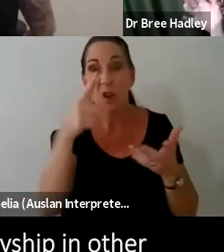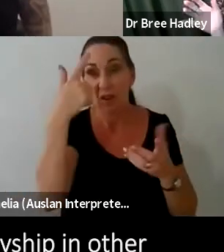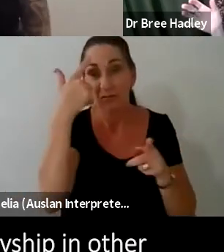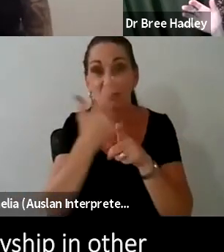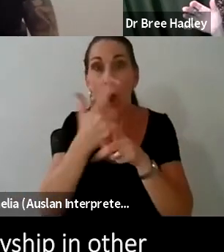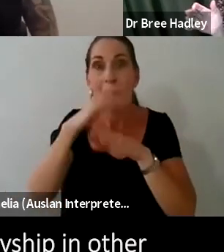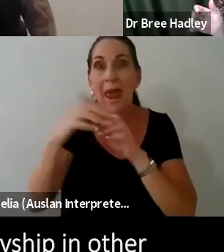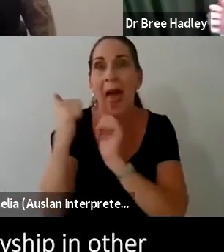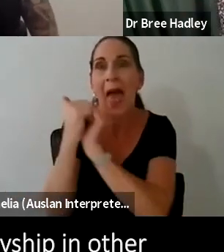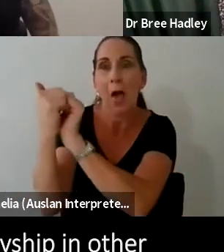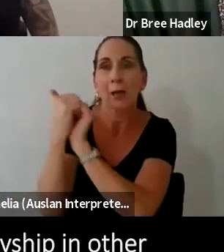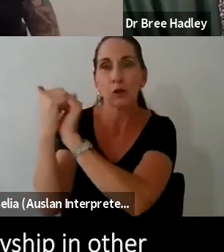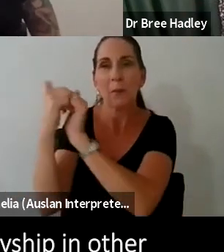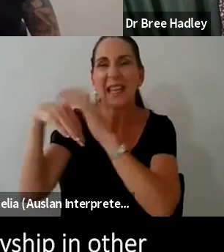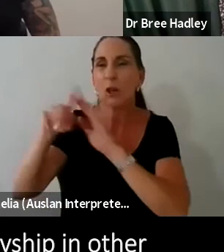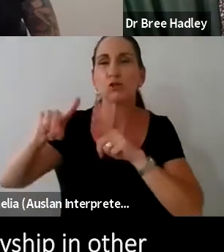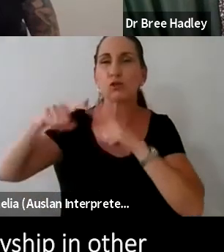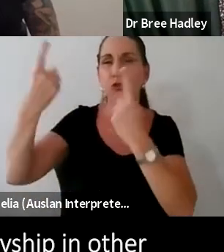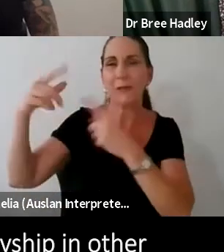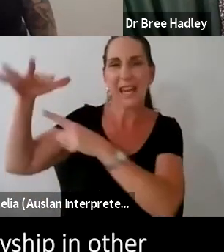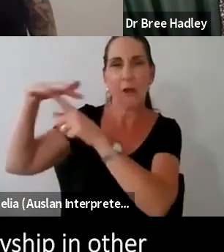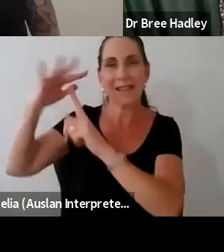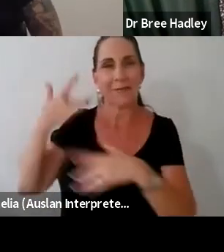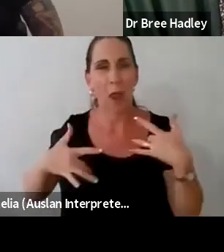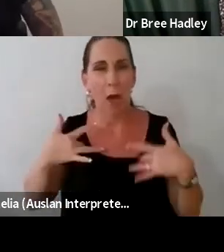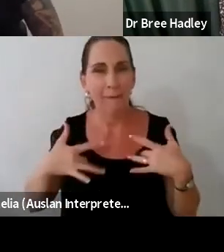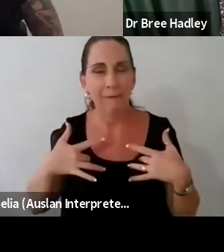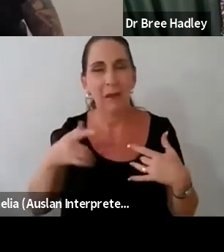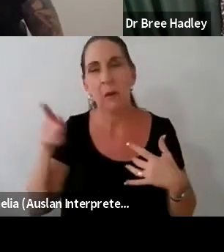other spheres of life, people will talk about